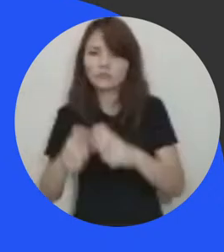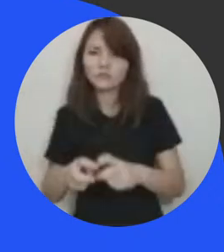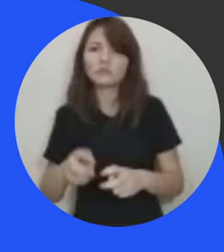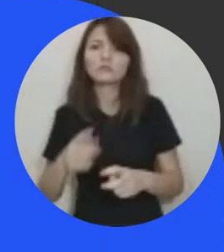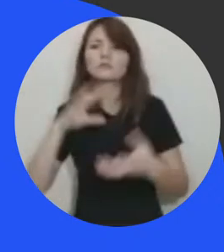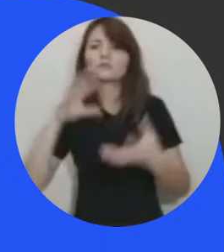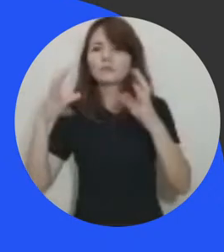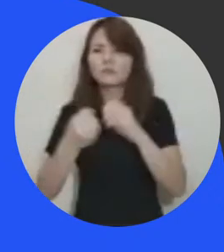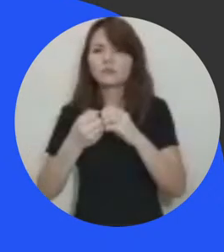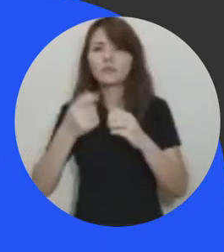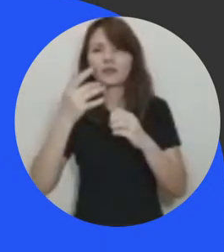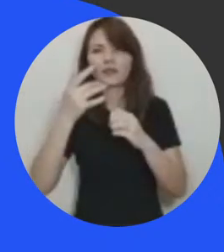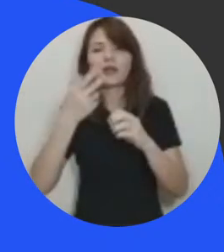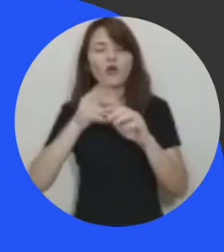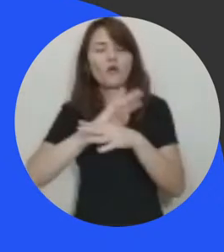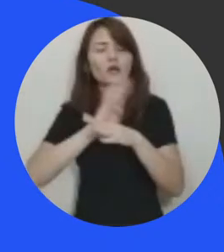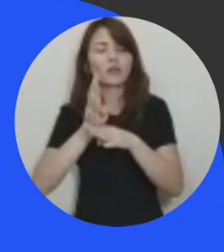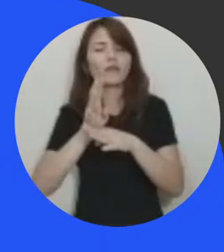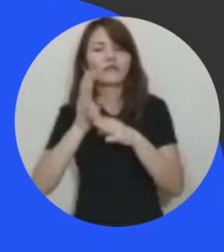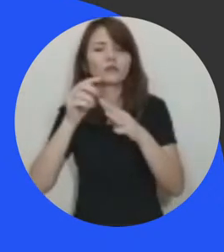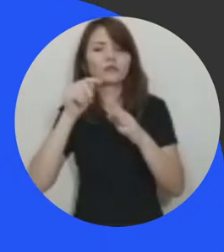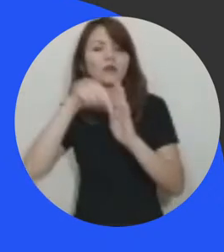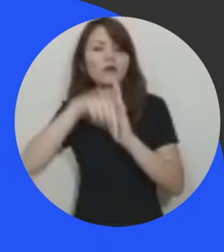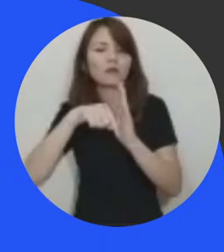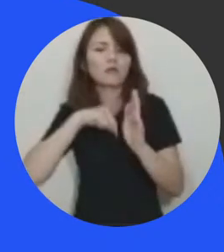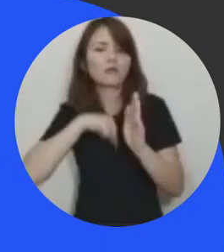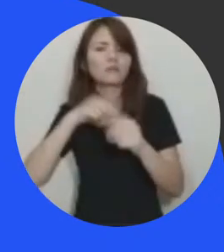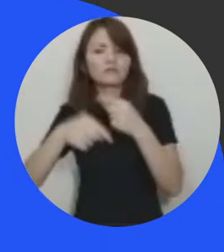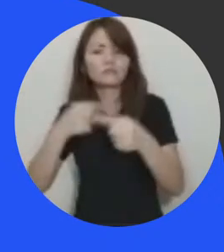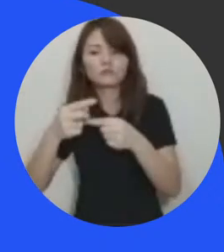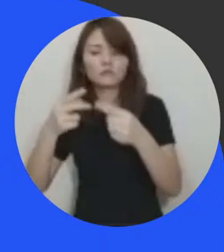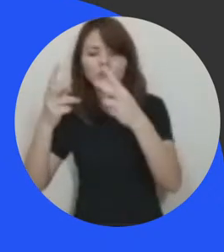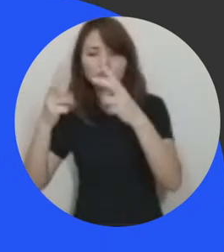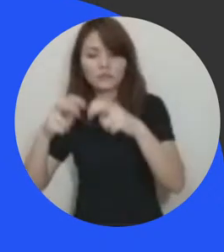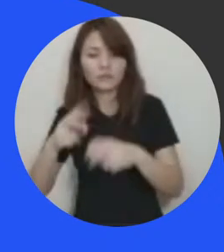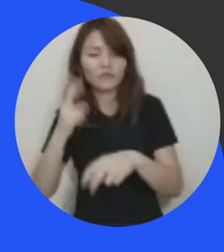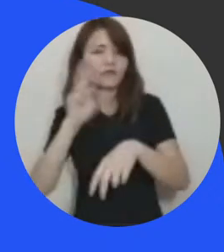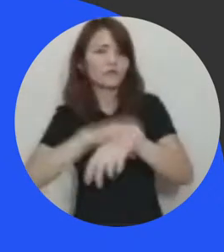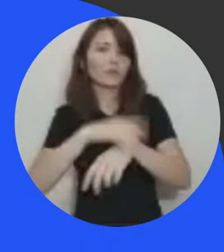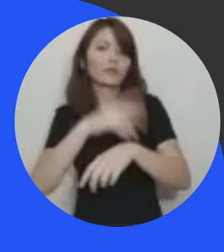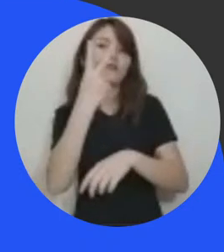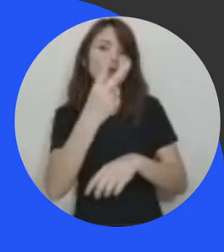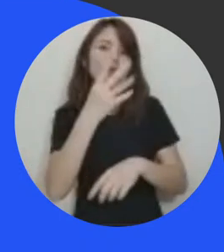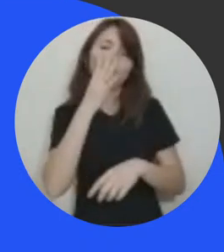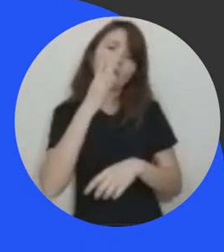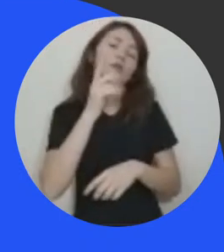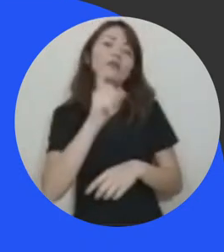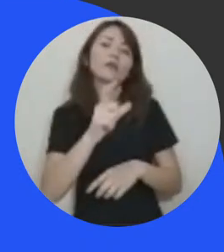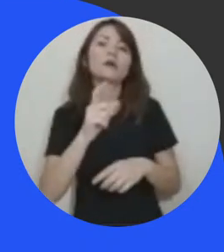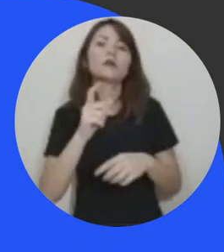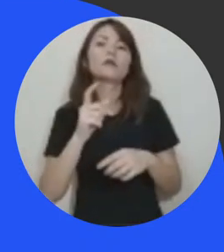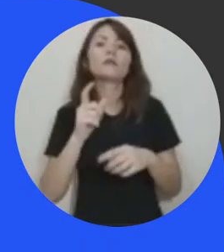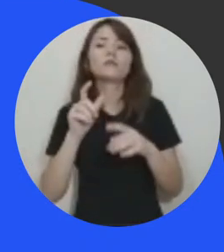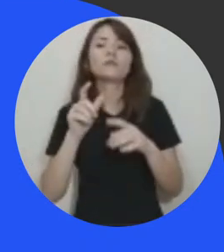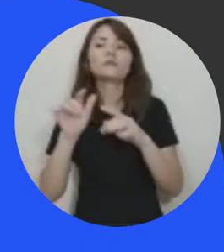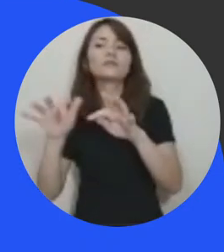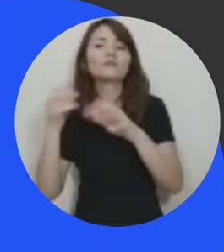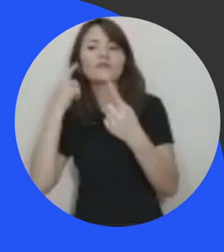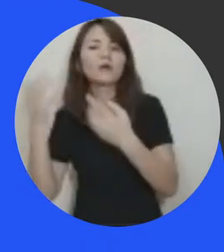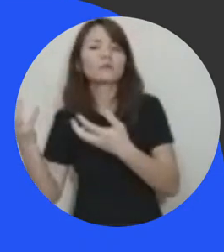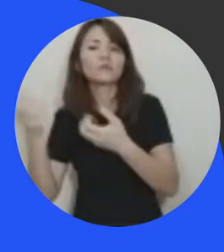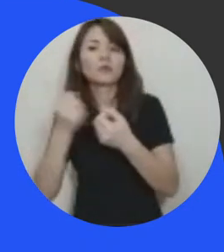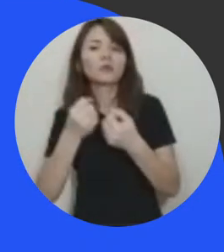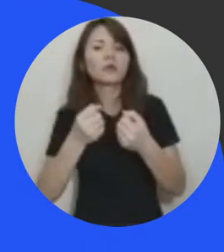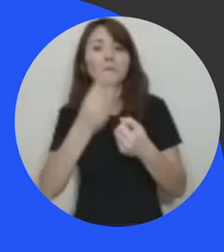things. So using our sequence data, we were able to demonstrate that the